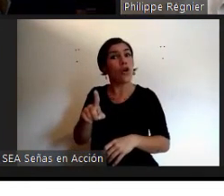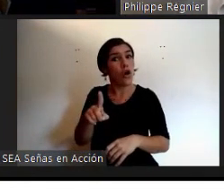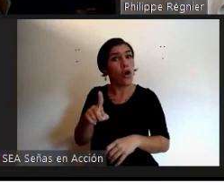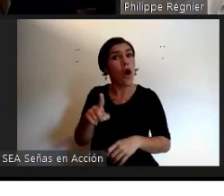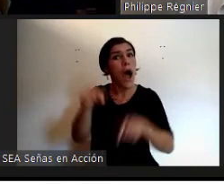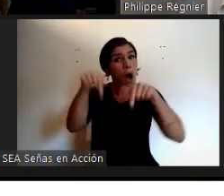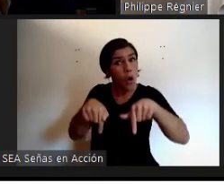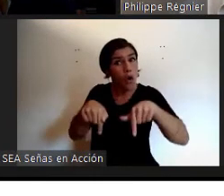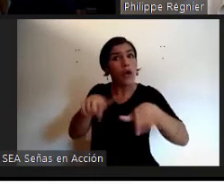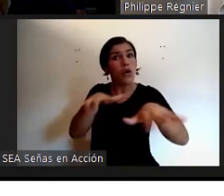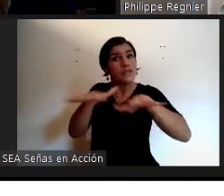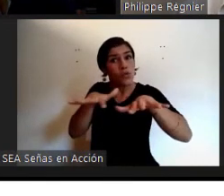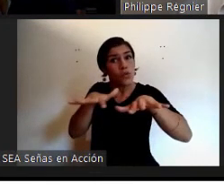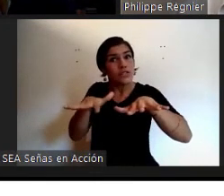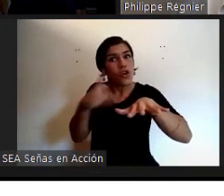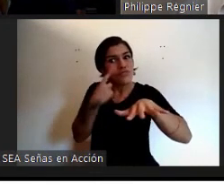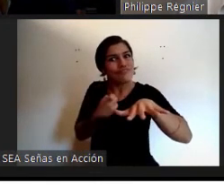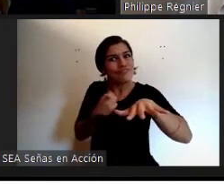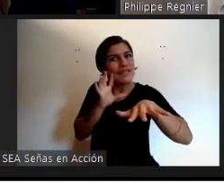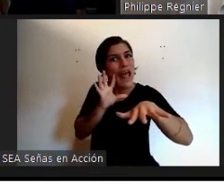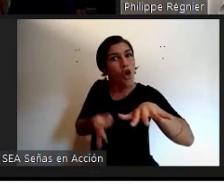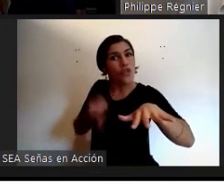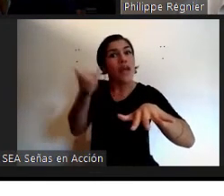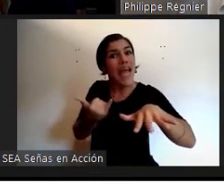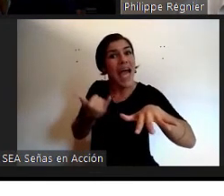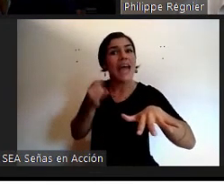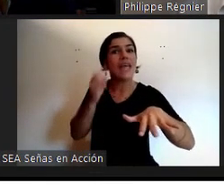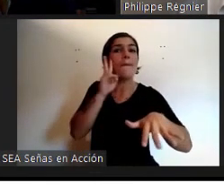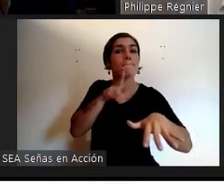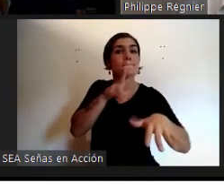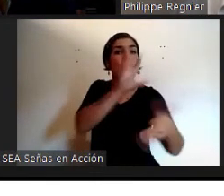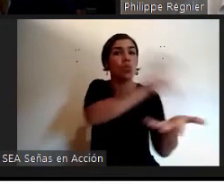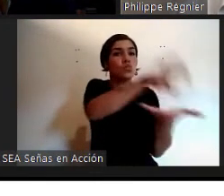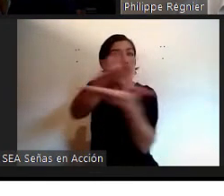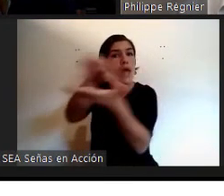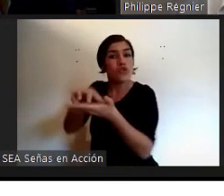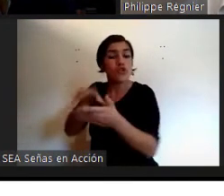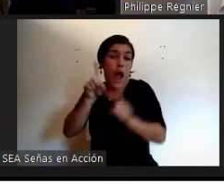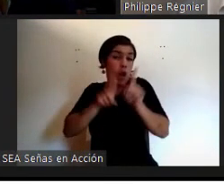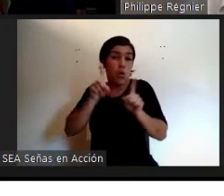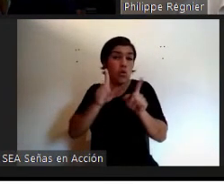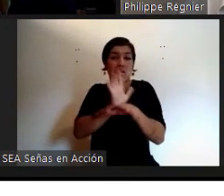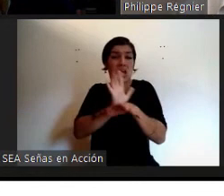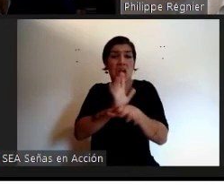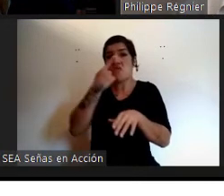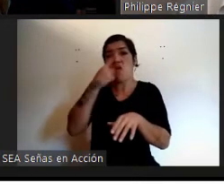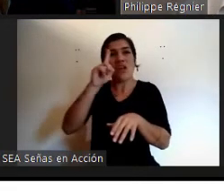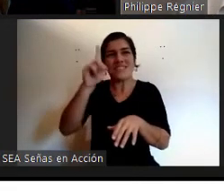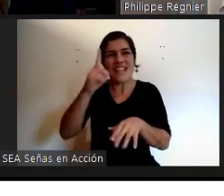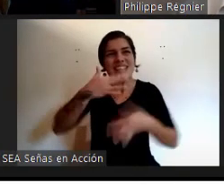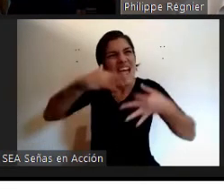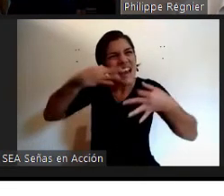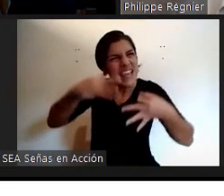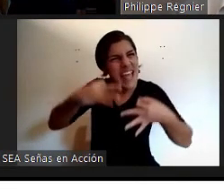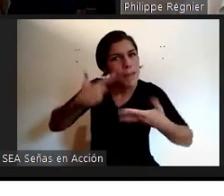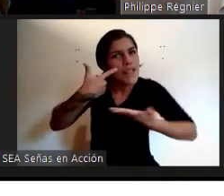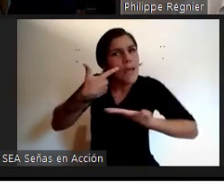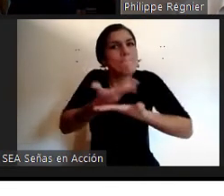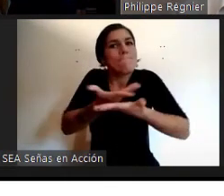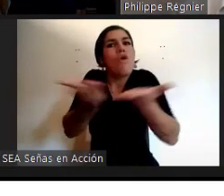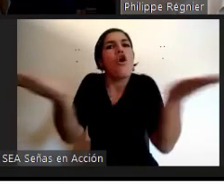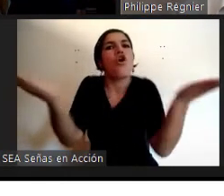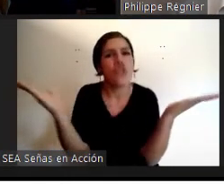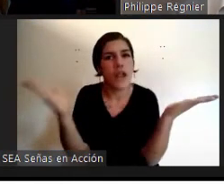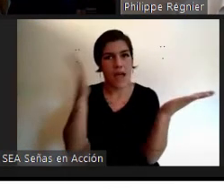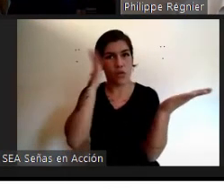to reach out their radius of action to their own communities. They just followed a commercial line.